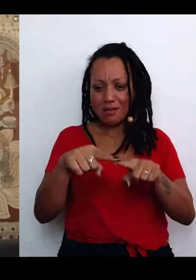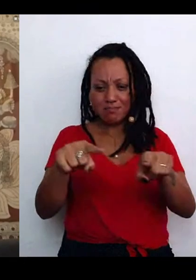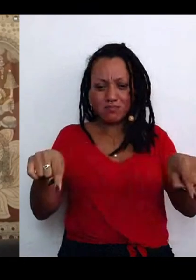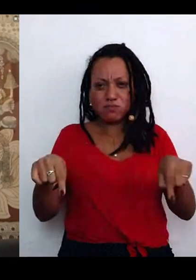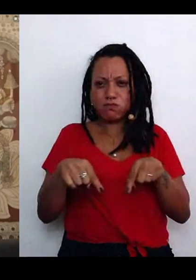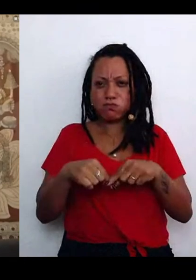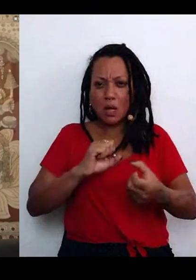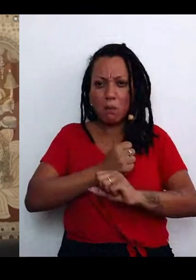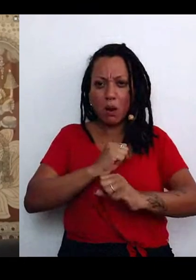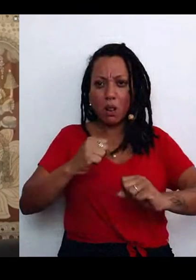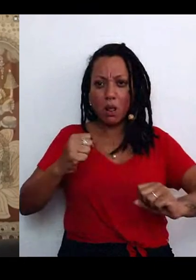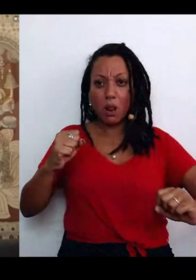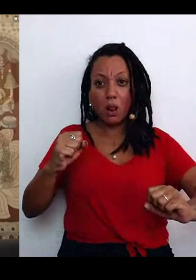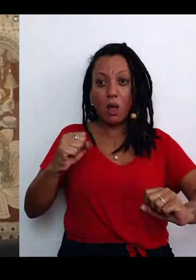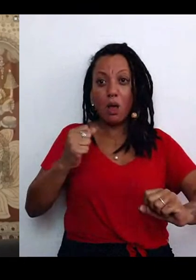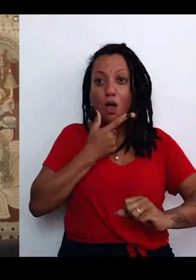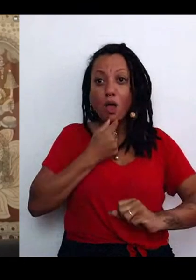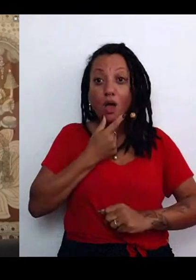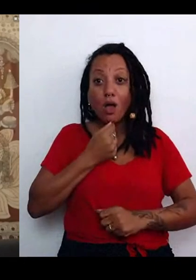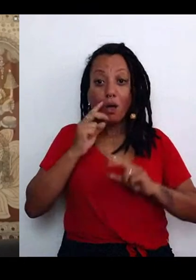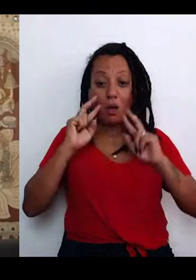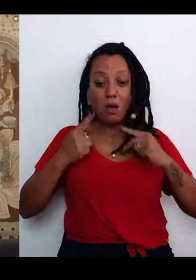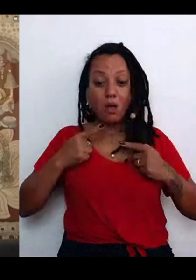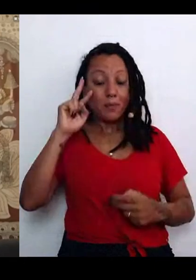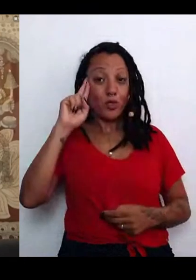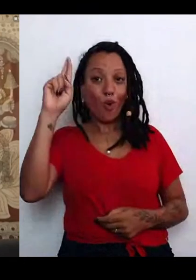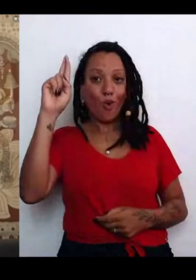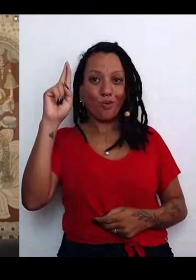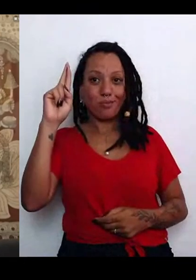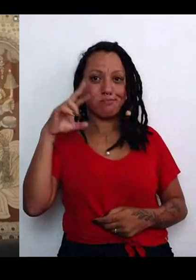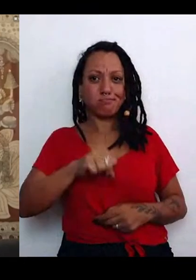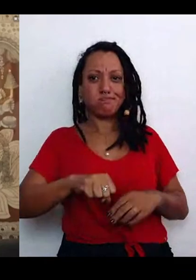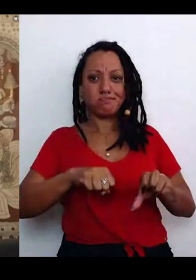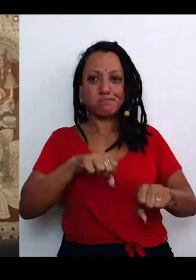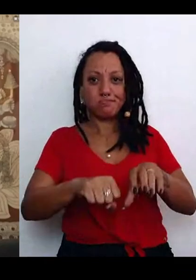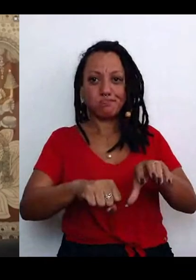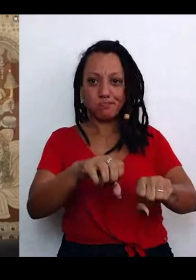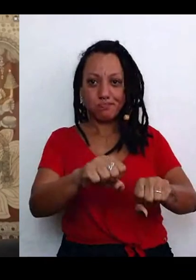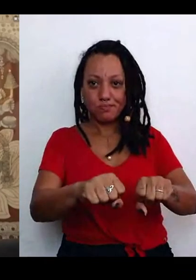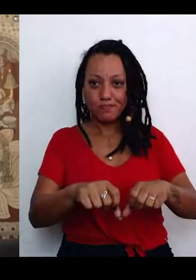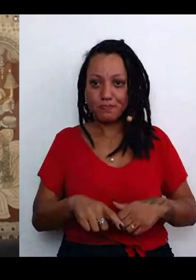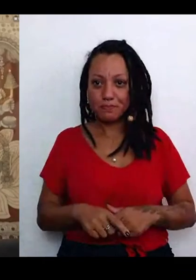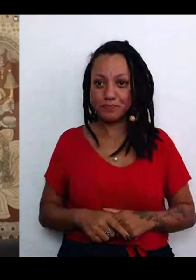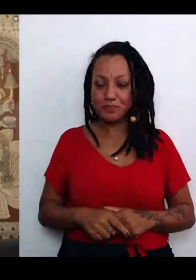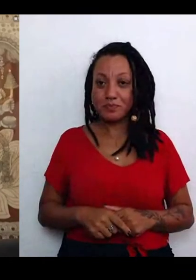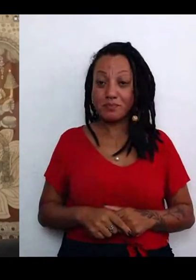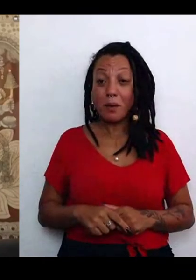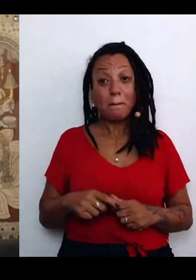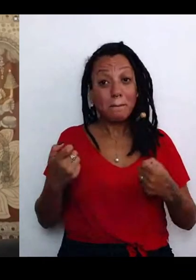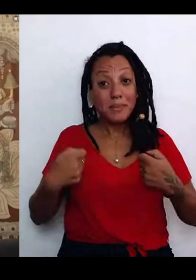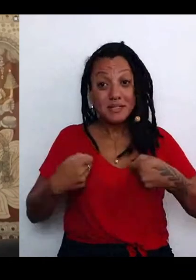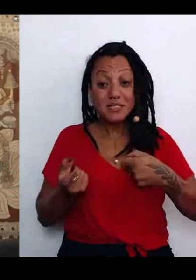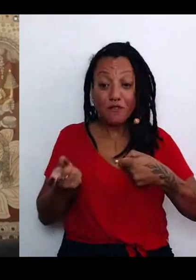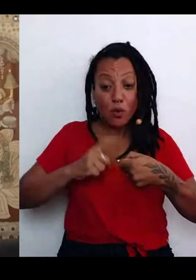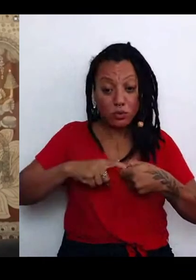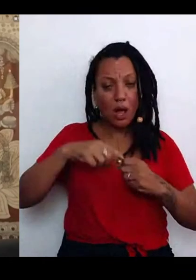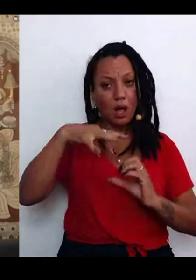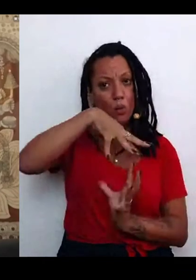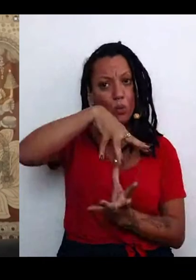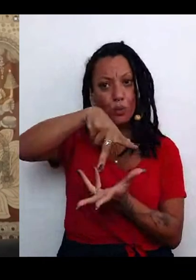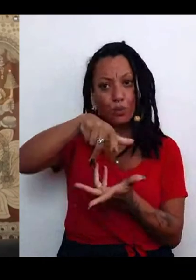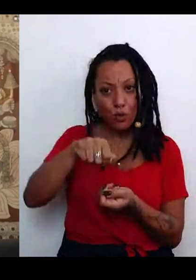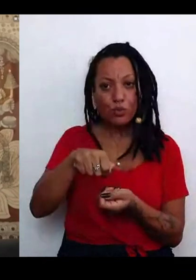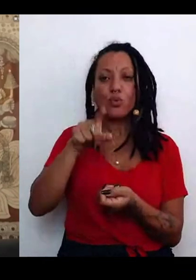Commons in ownership but private in terms of the responsibility for